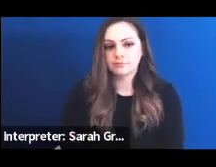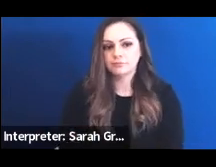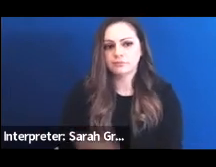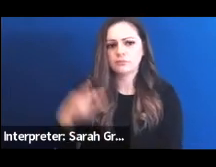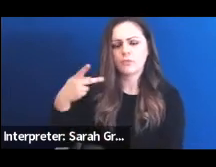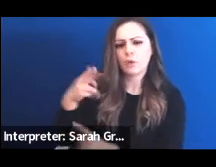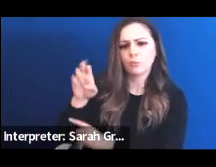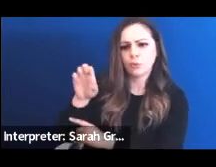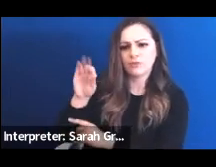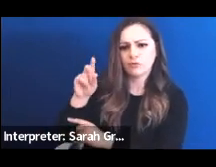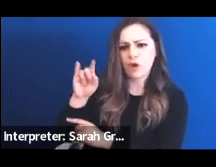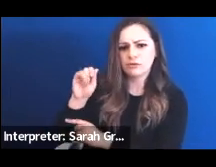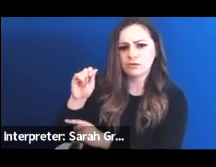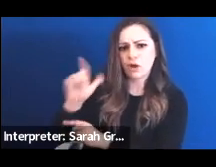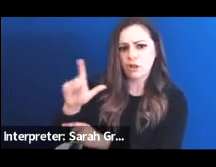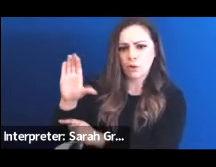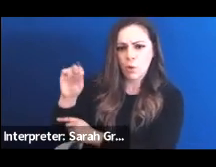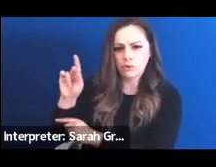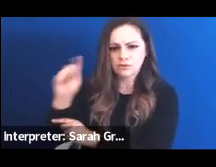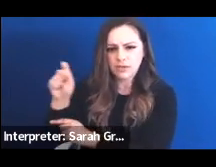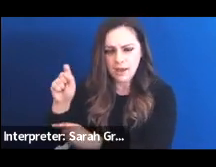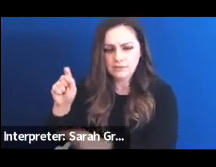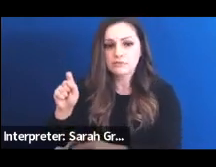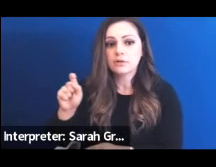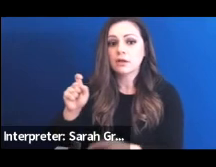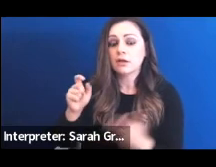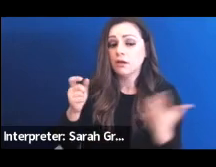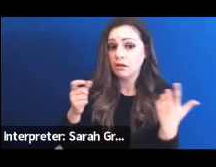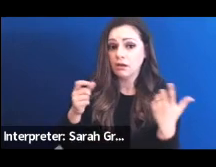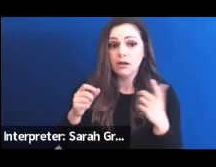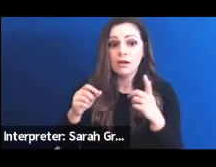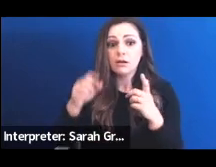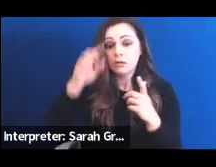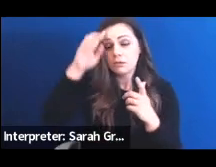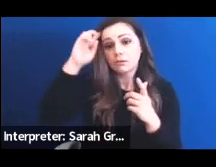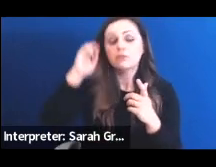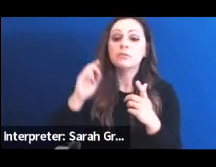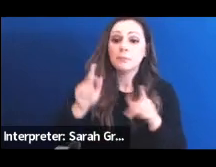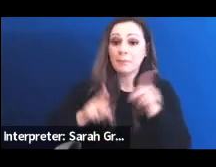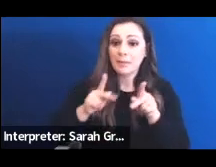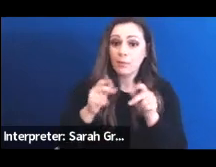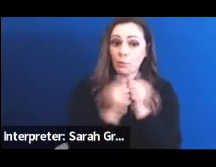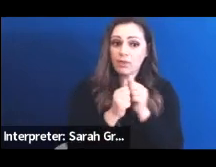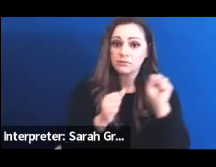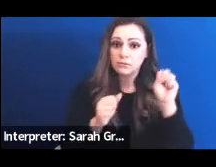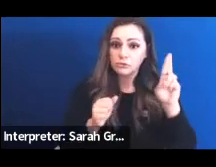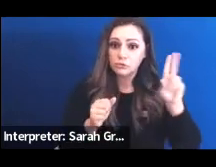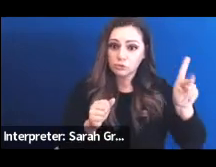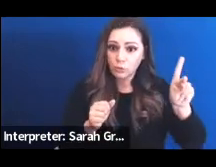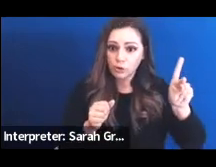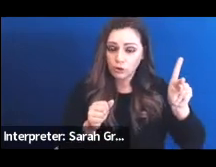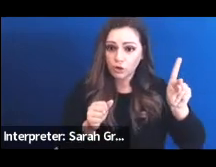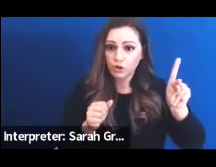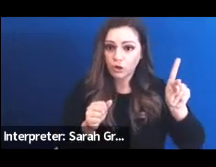all of the behaviors that people that have a substance use disorder manifest are controlled by the